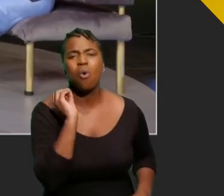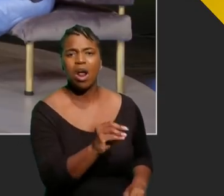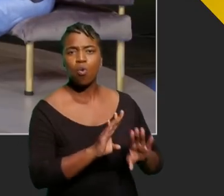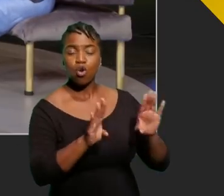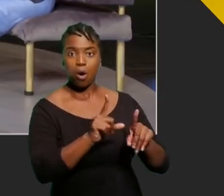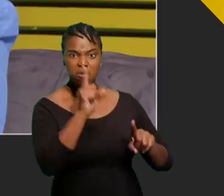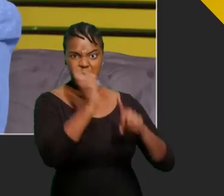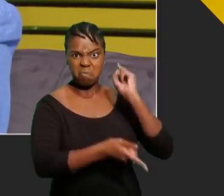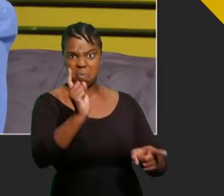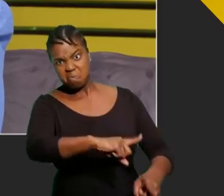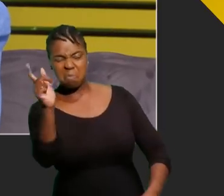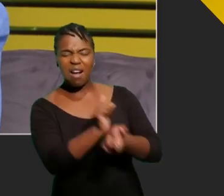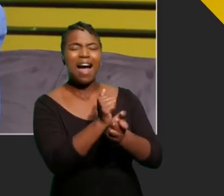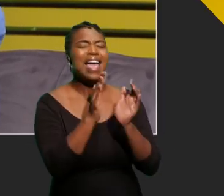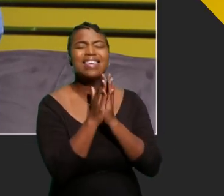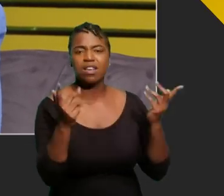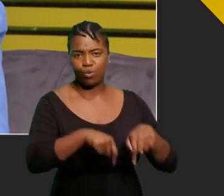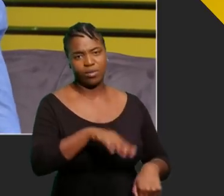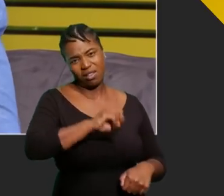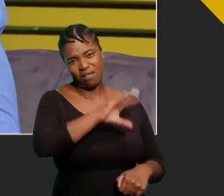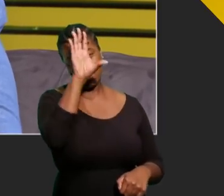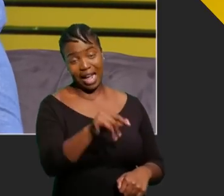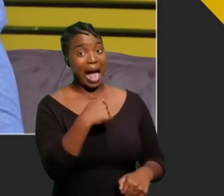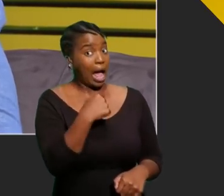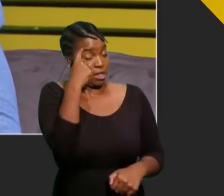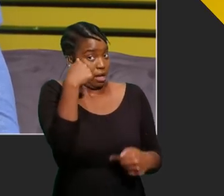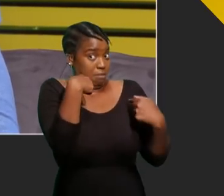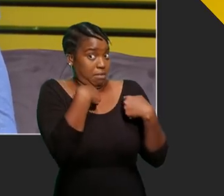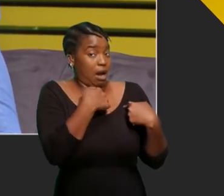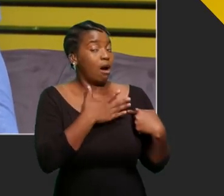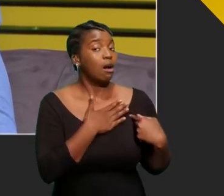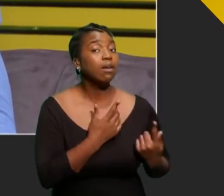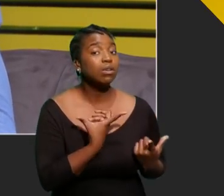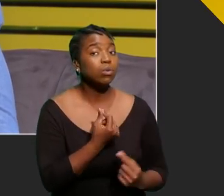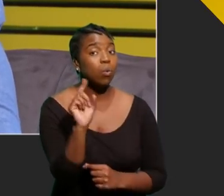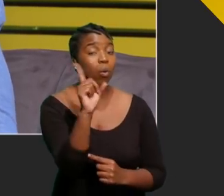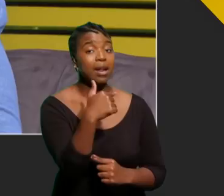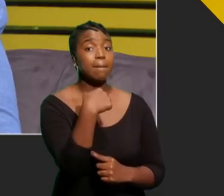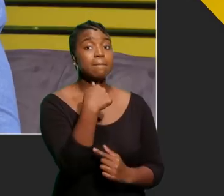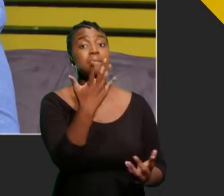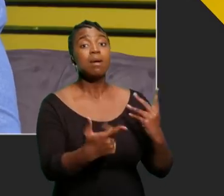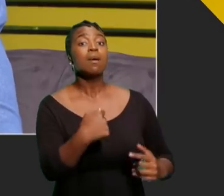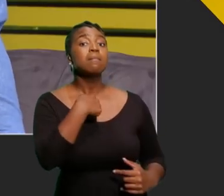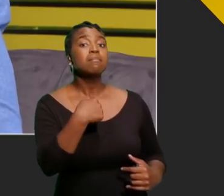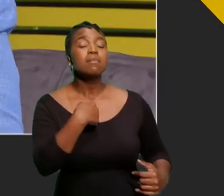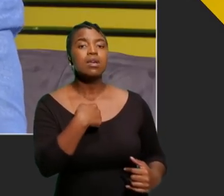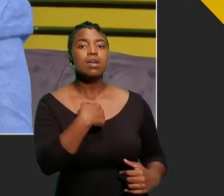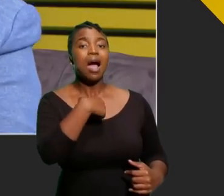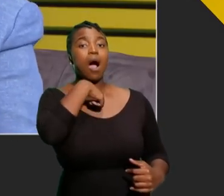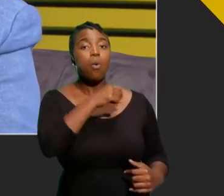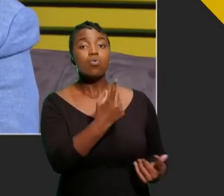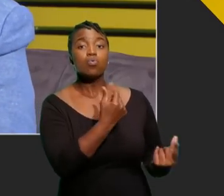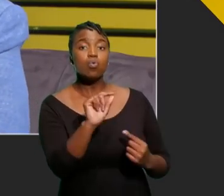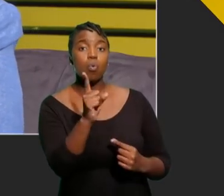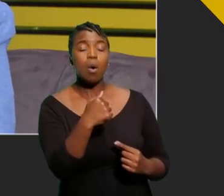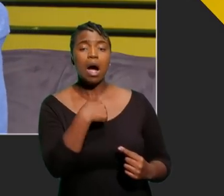treat that. And I think what I would love to do, I would probably maybe implore upon